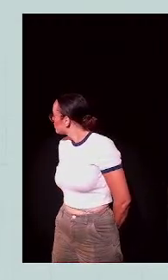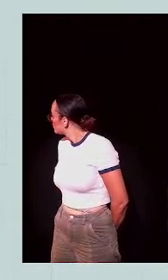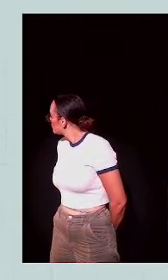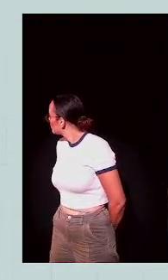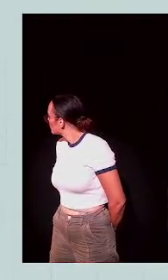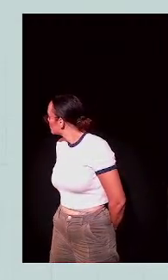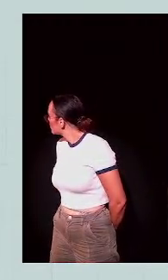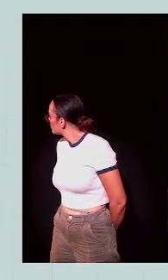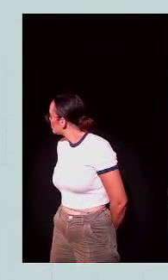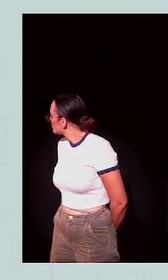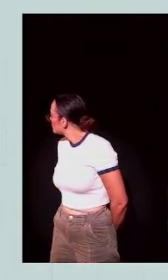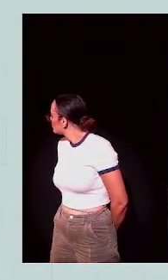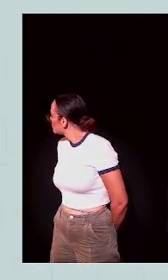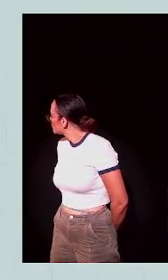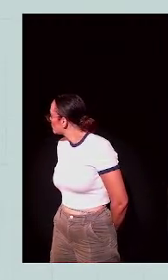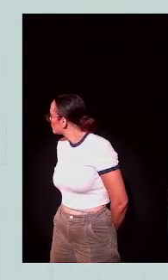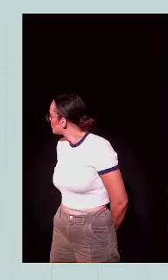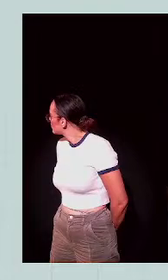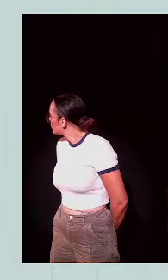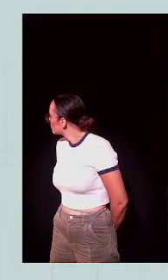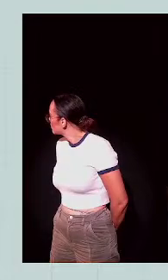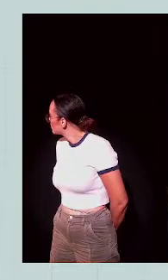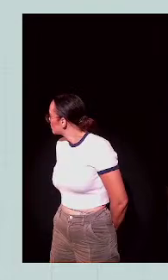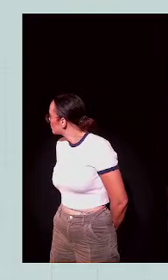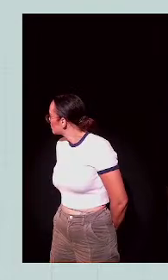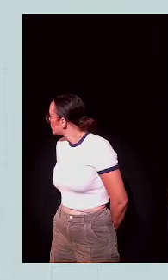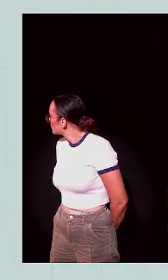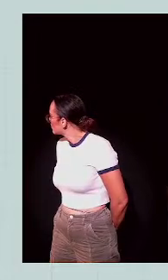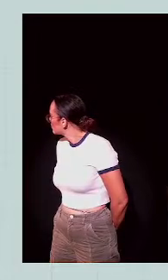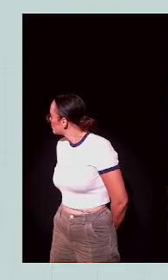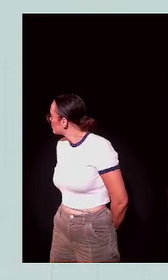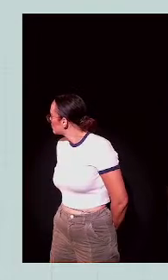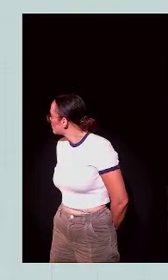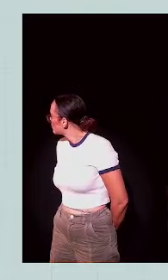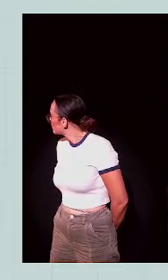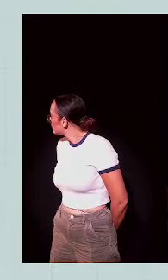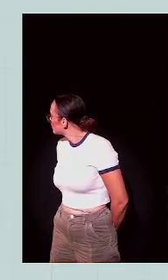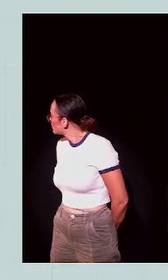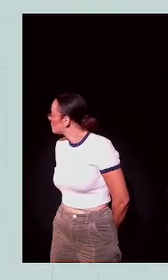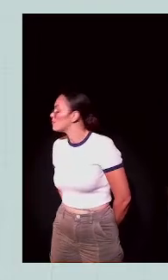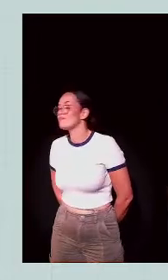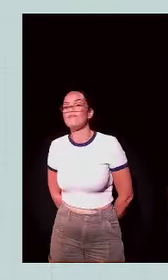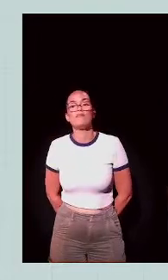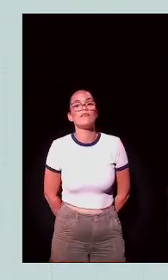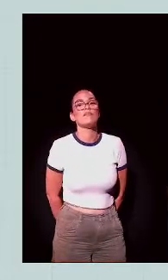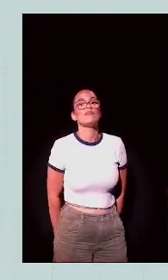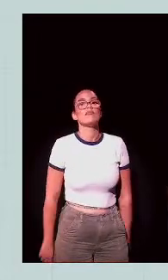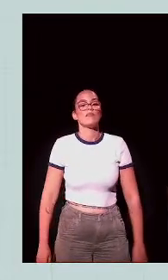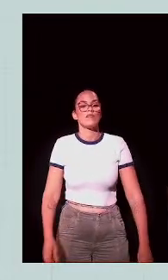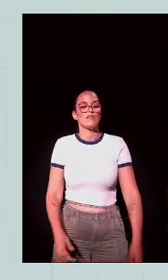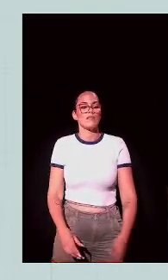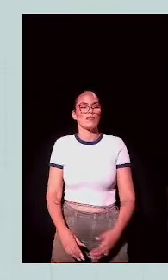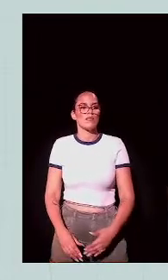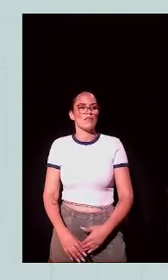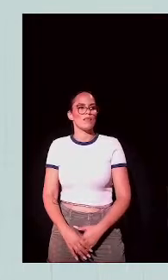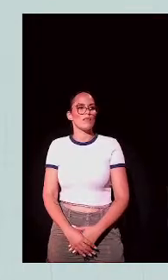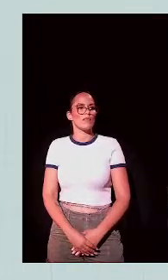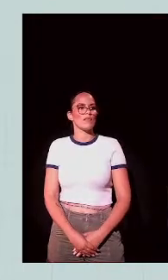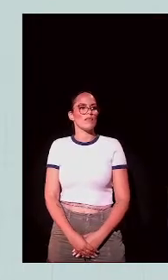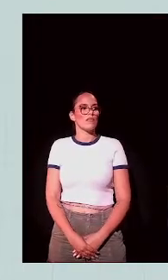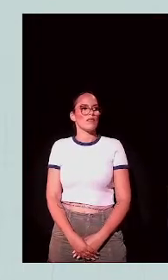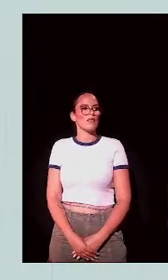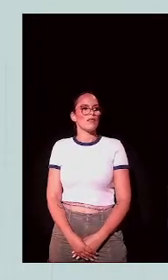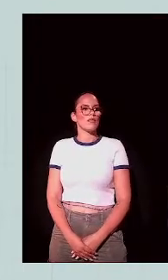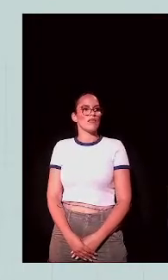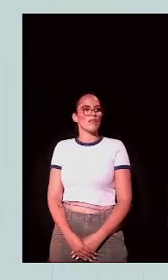I'll maybe pop a picture of it or something up. But the bits that I've had the longest are